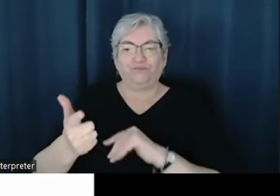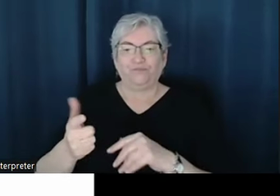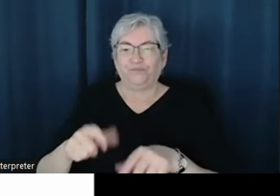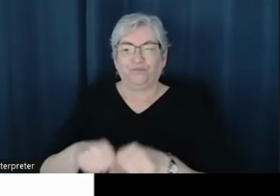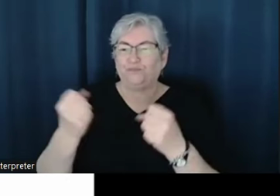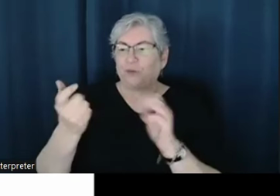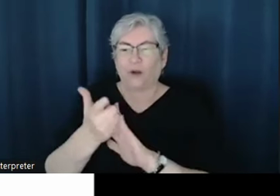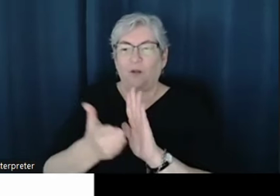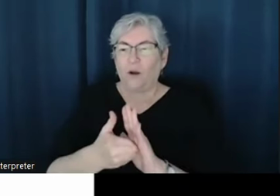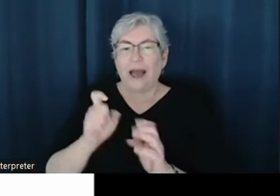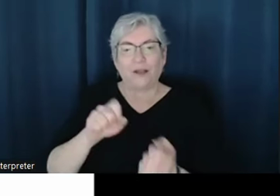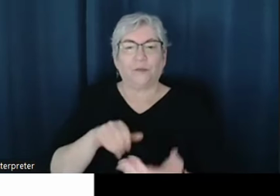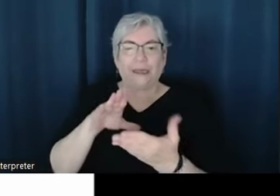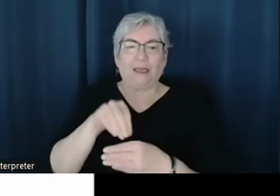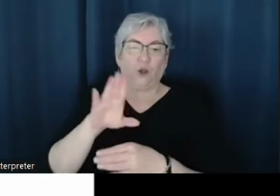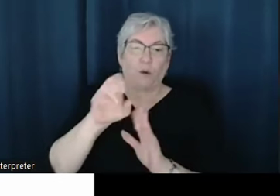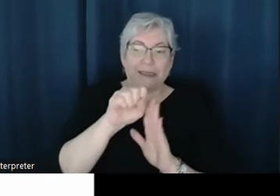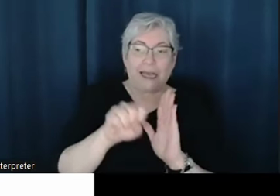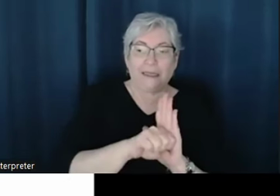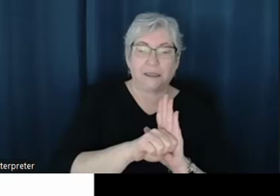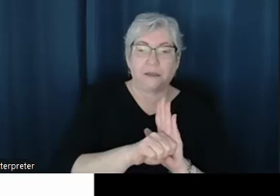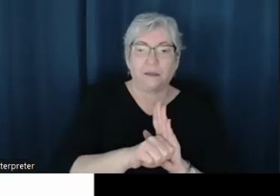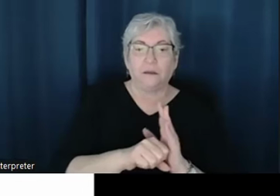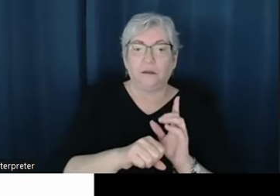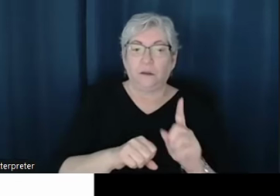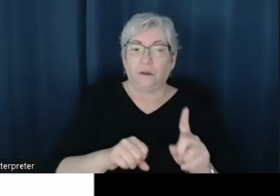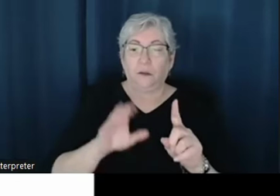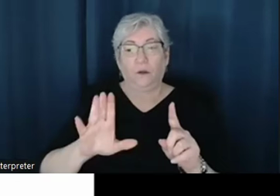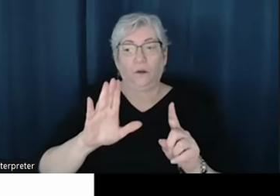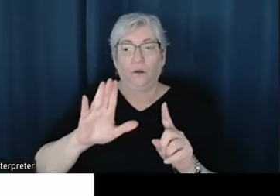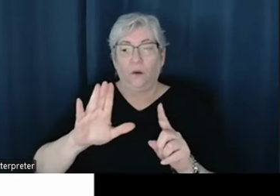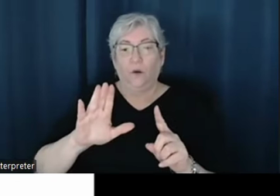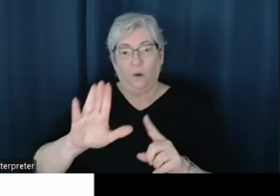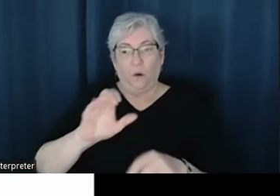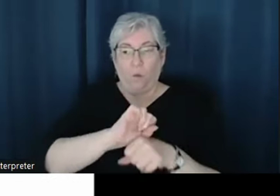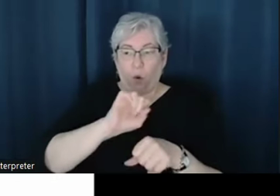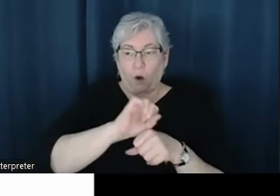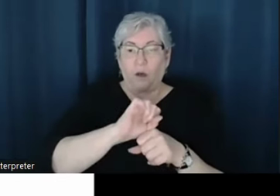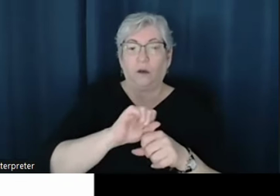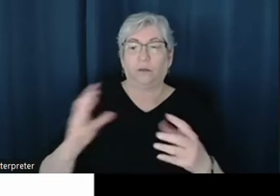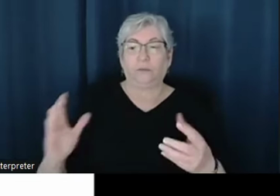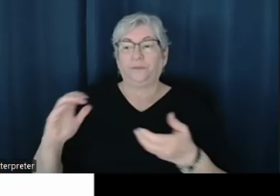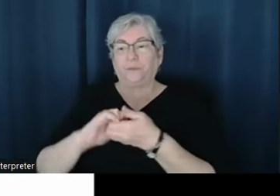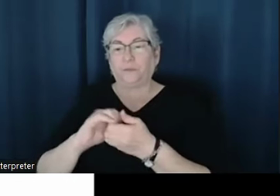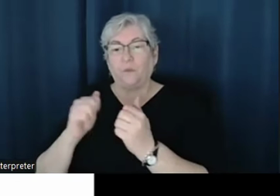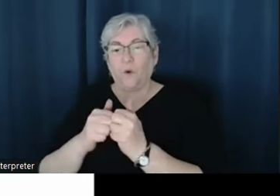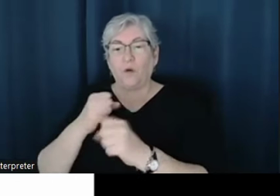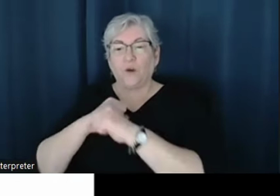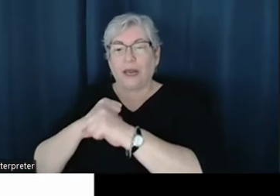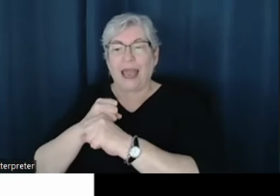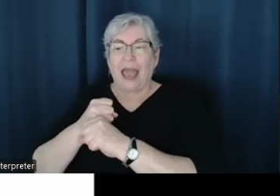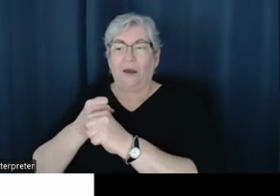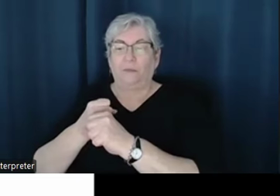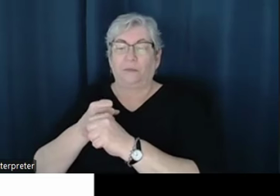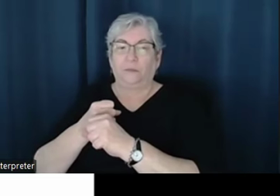should be addressed within your state, either through your own work that you're doing, in conjunction with the Protection Advocacy Agency in your state.